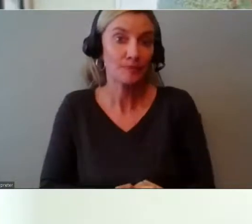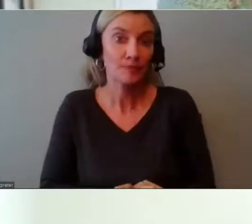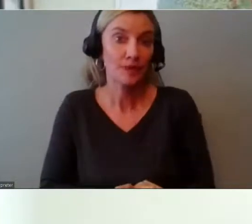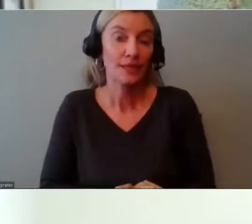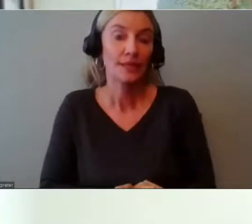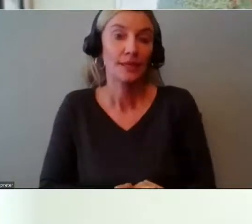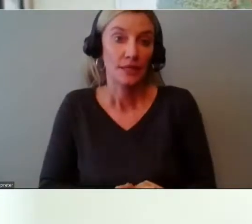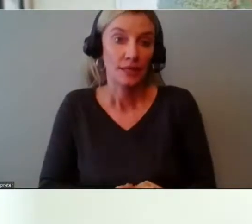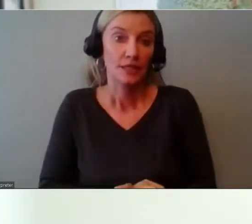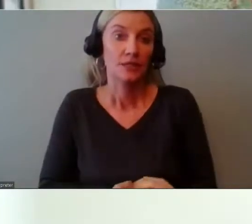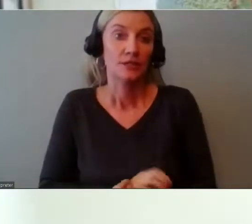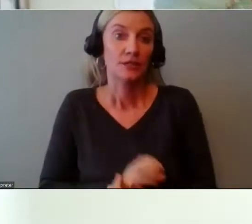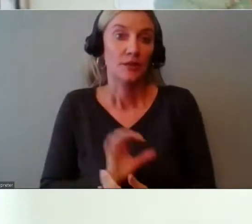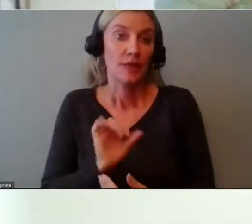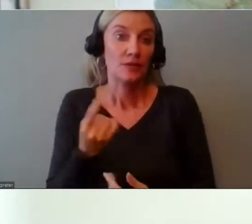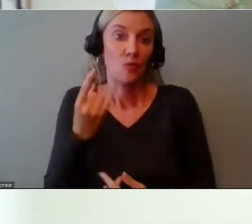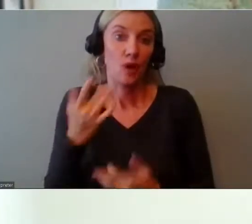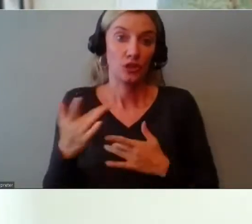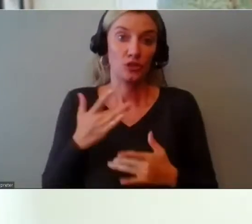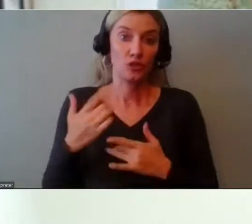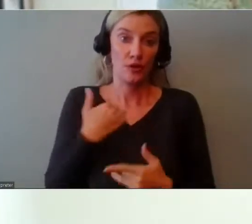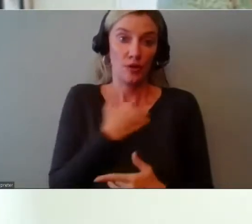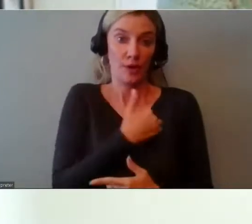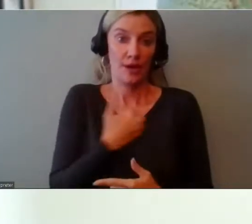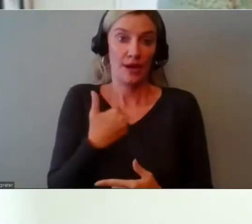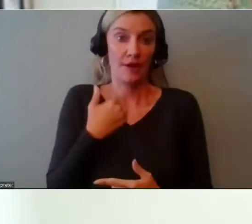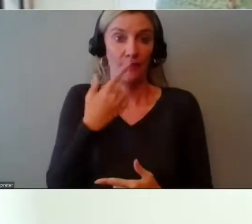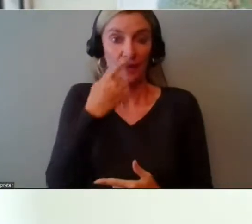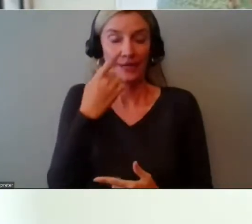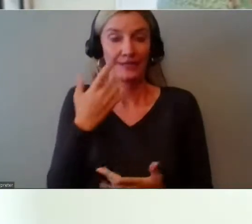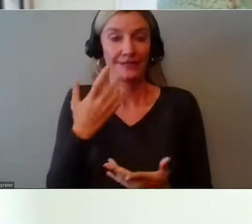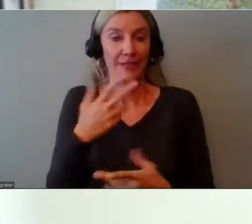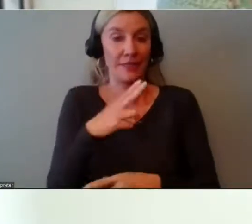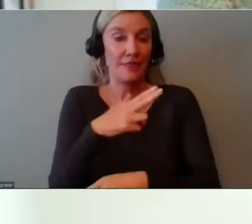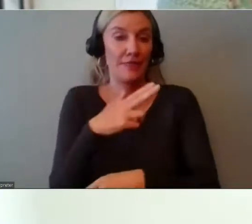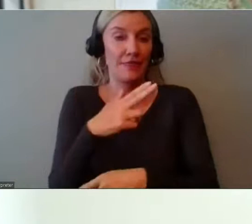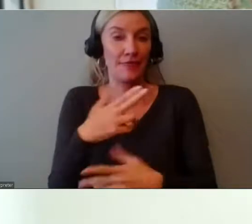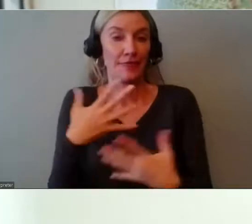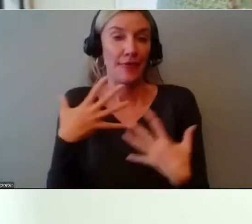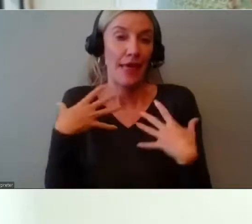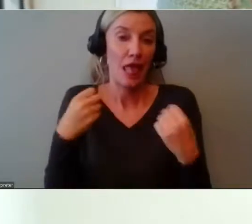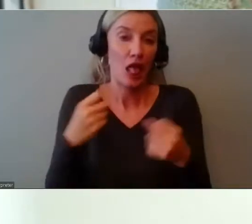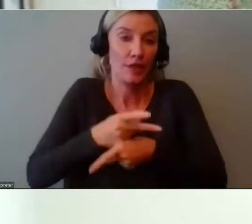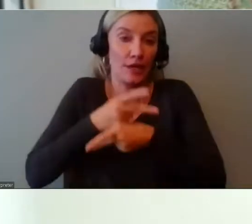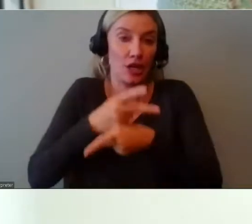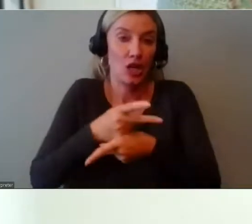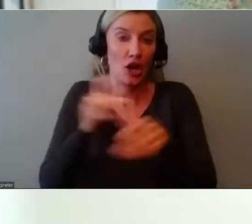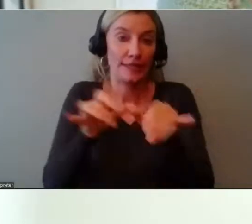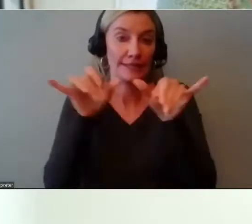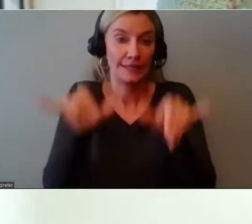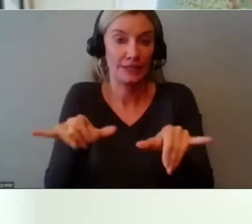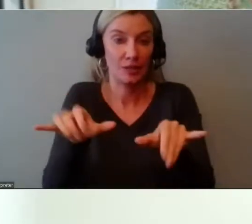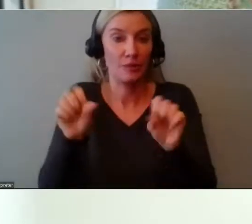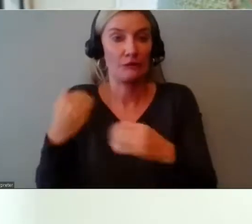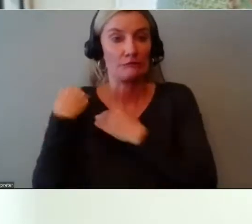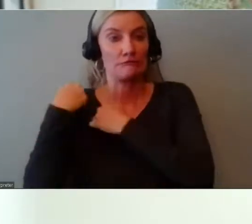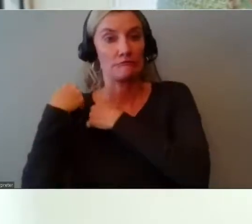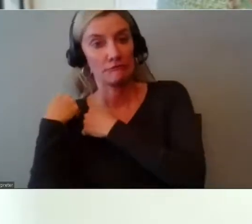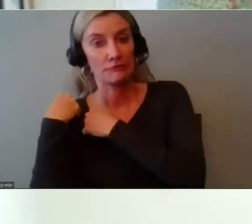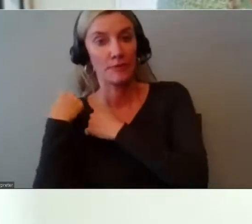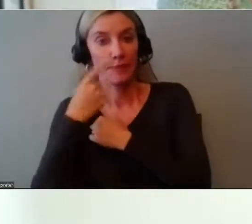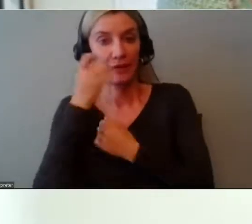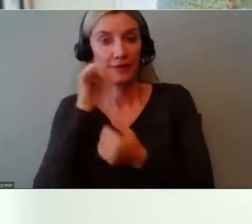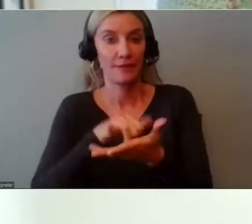so that's one of the concerns that we have, is the burden on the healthcare system. And it's a little bit too early to see